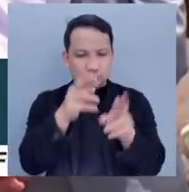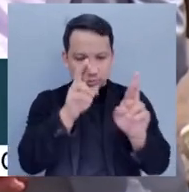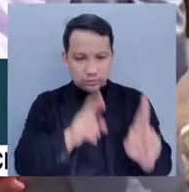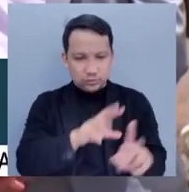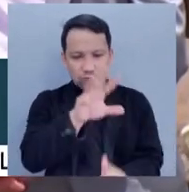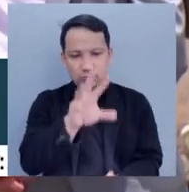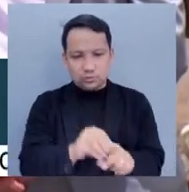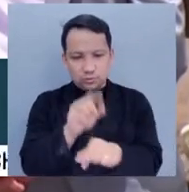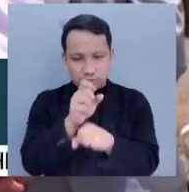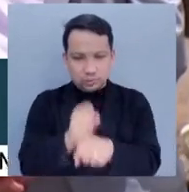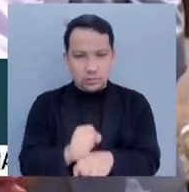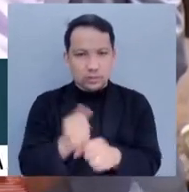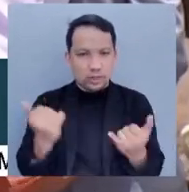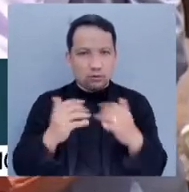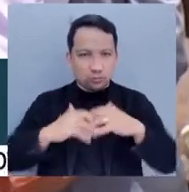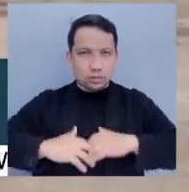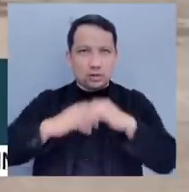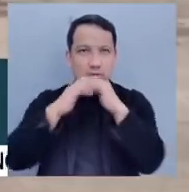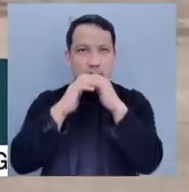when the rebuilding takes place.